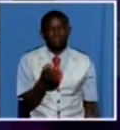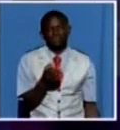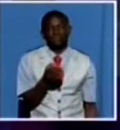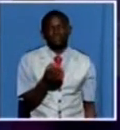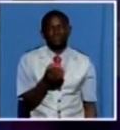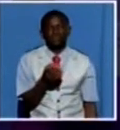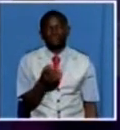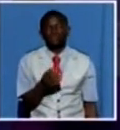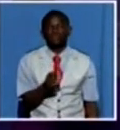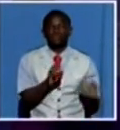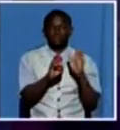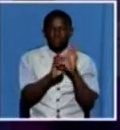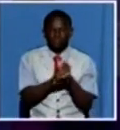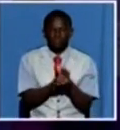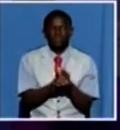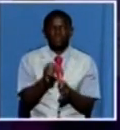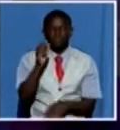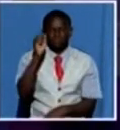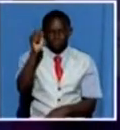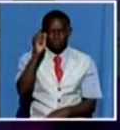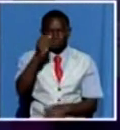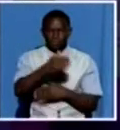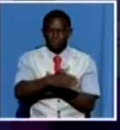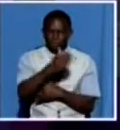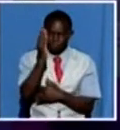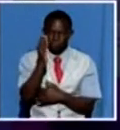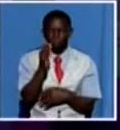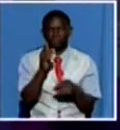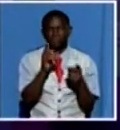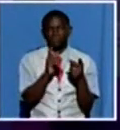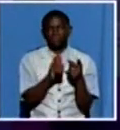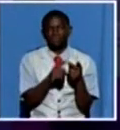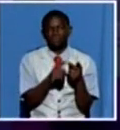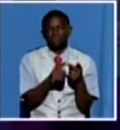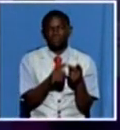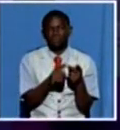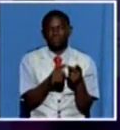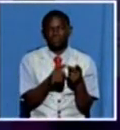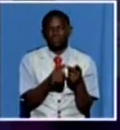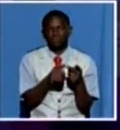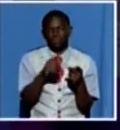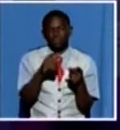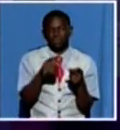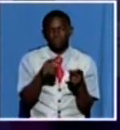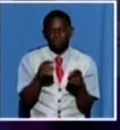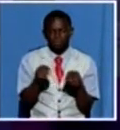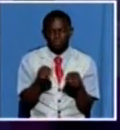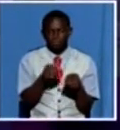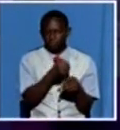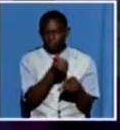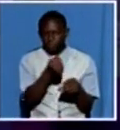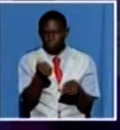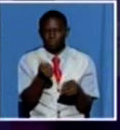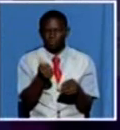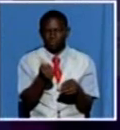Plaza, the awarding and single sourcing of intelligent mobility solutions, among many others, questions